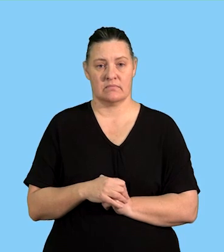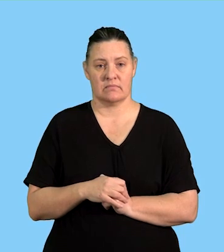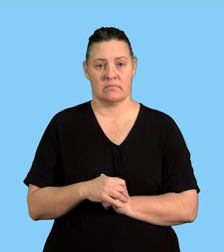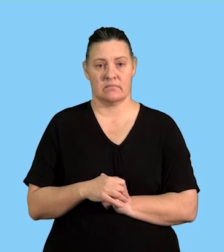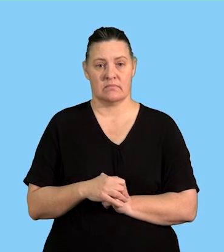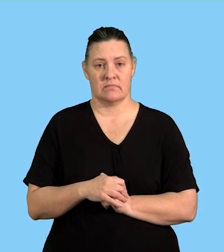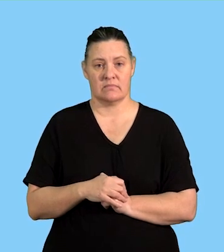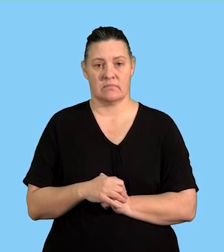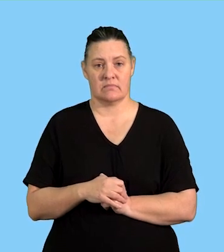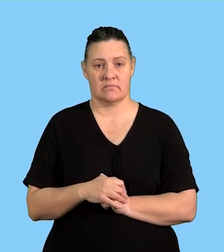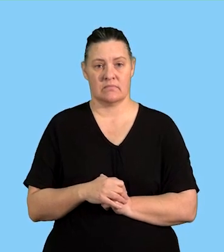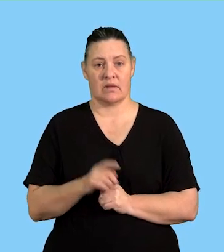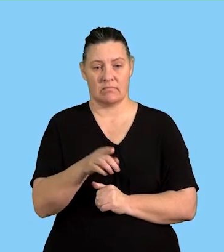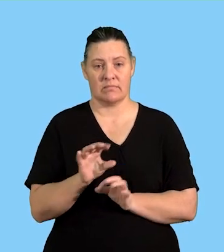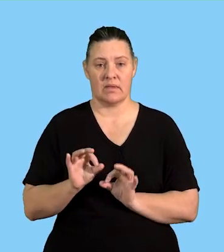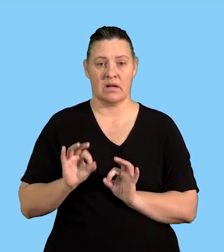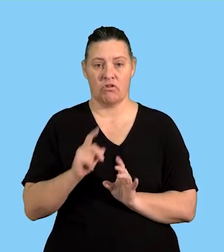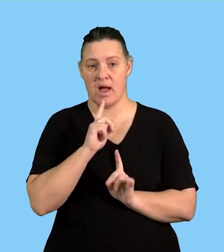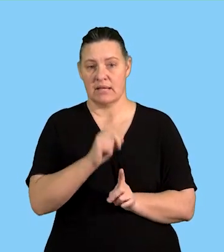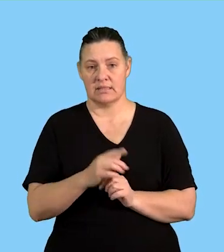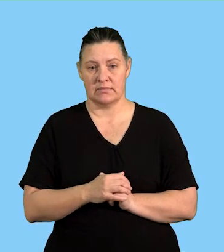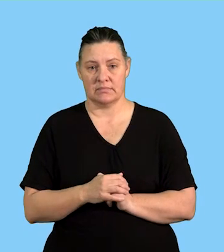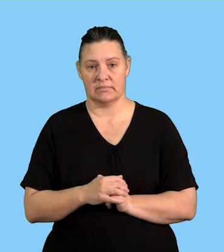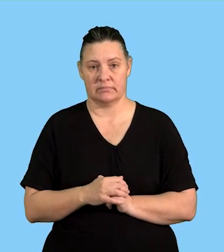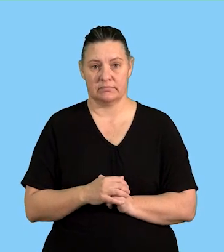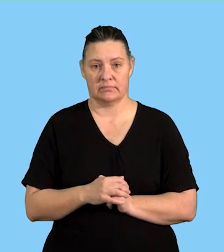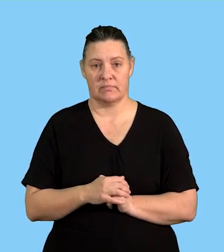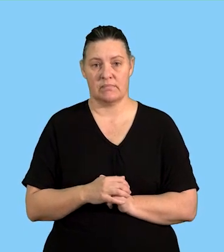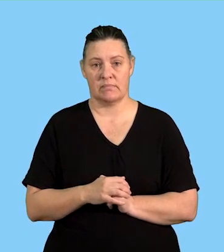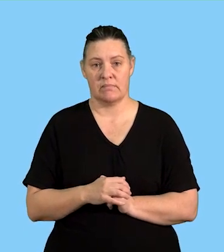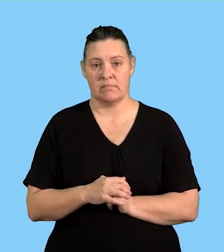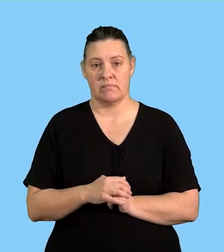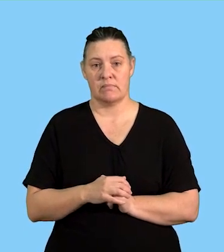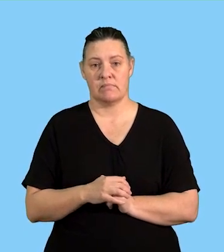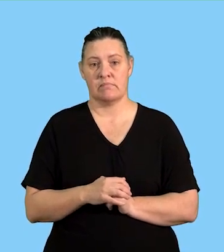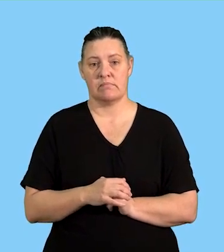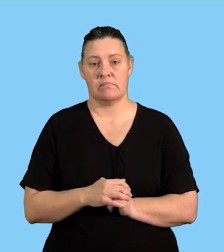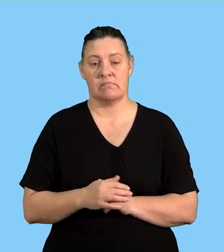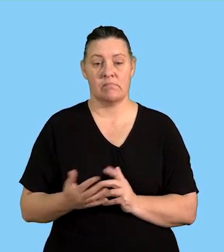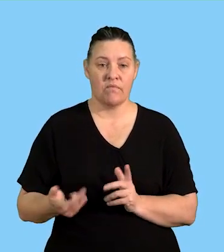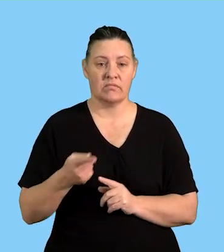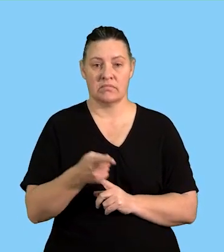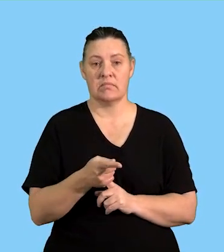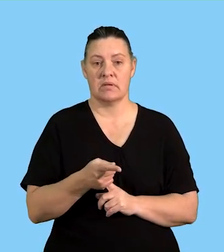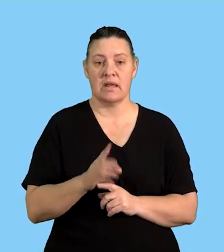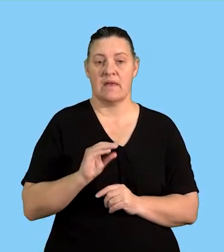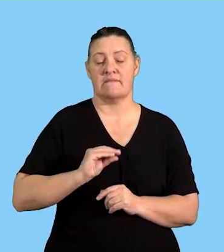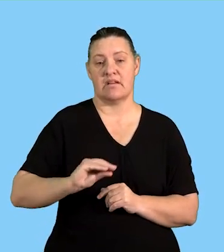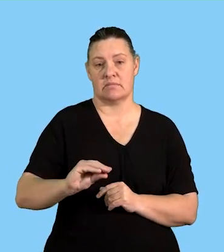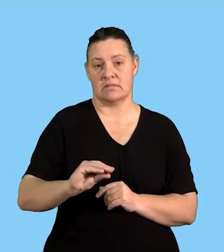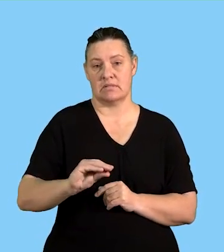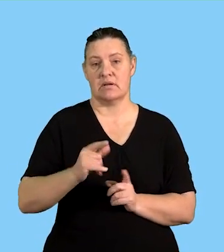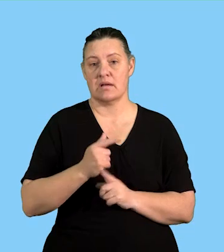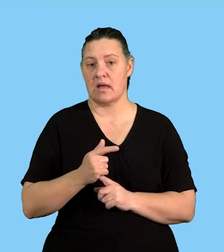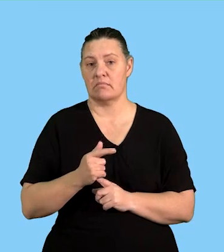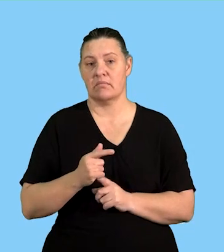The retirement annuity is the correct answer when you're looking into that statement. Obviously, this is investment that